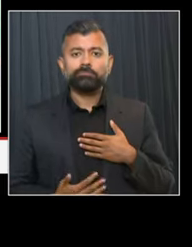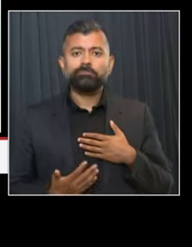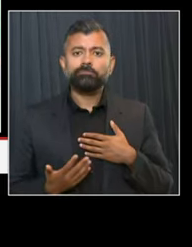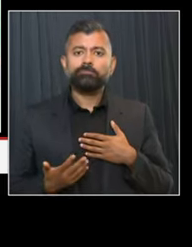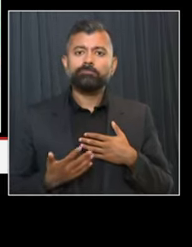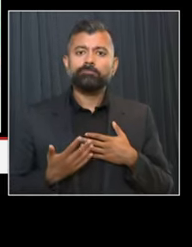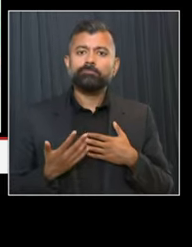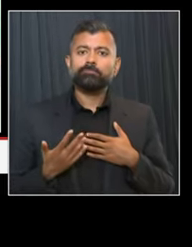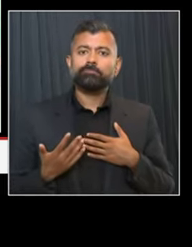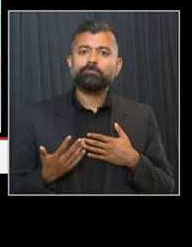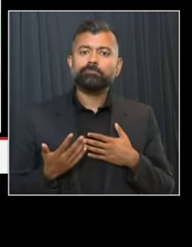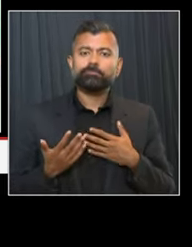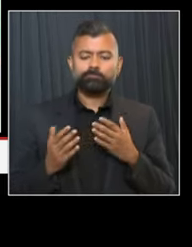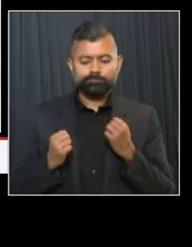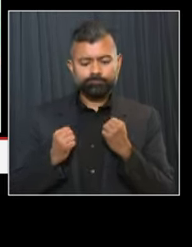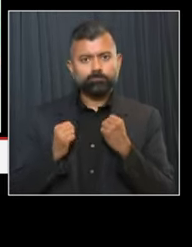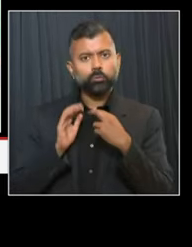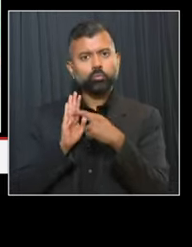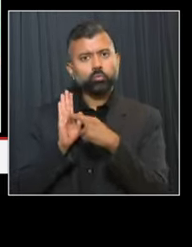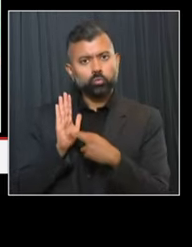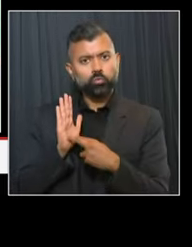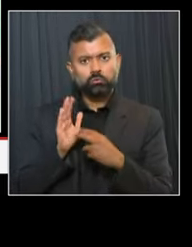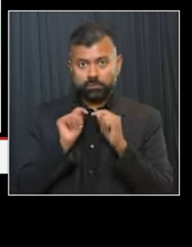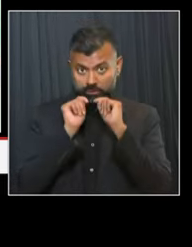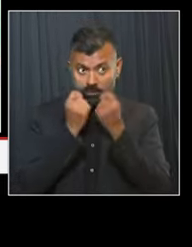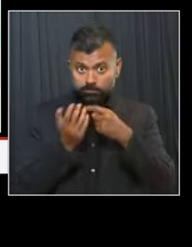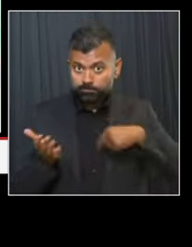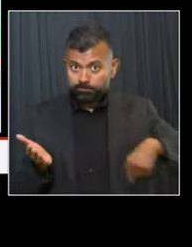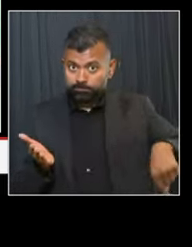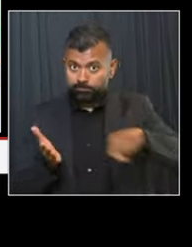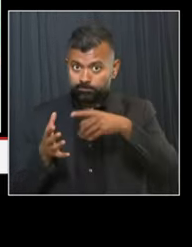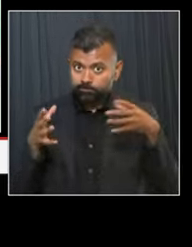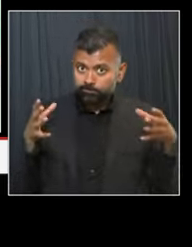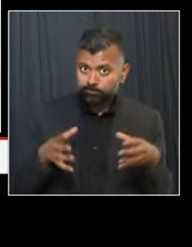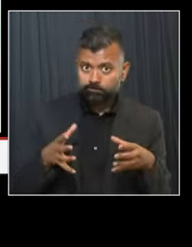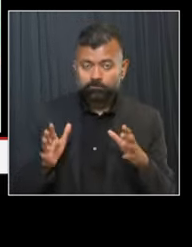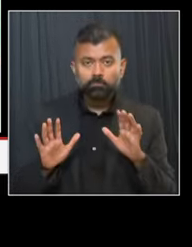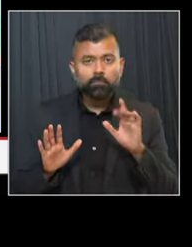fund the schools at the level that is needed, based on the number